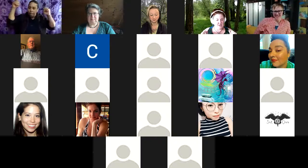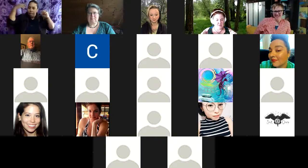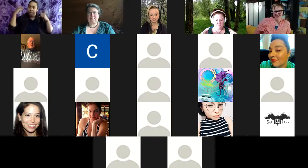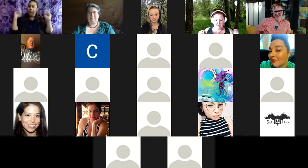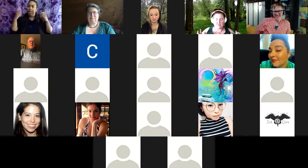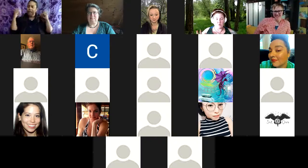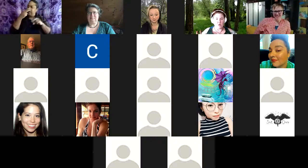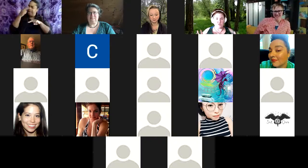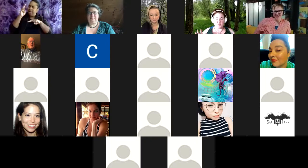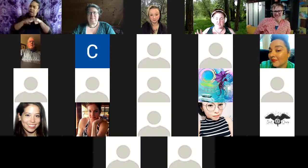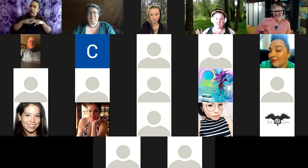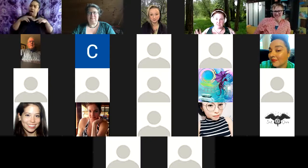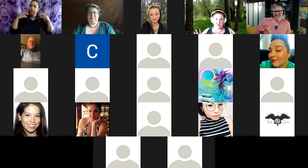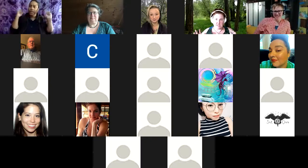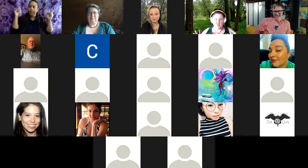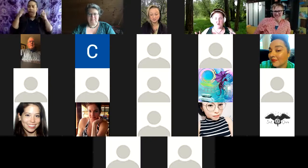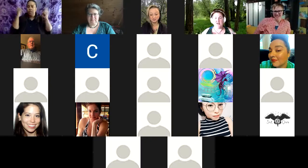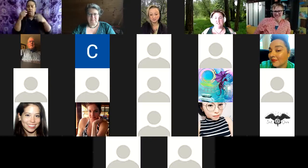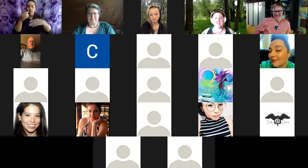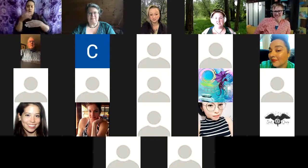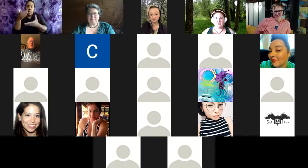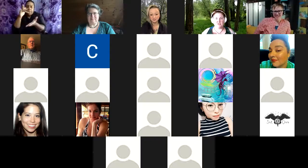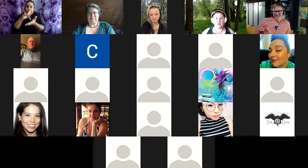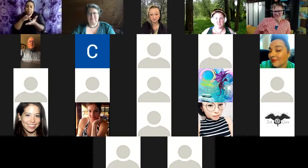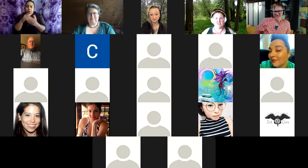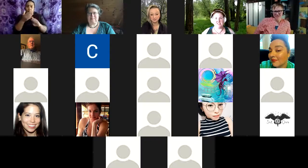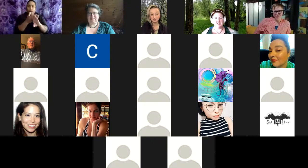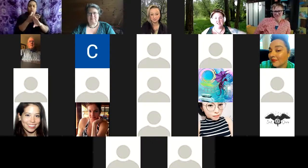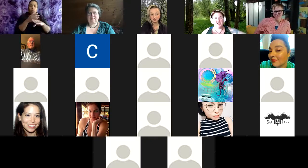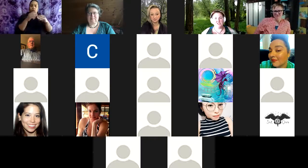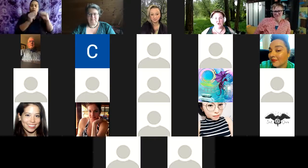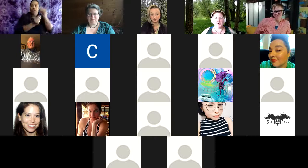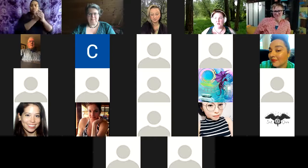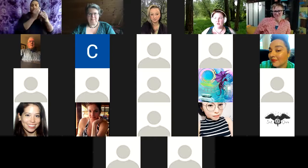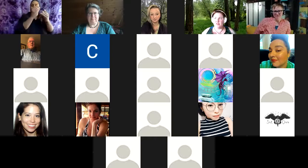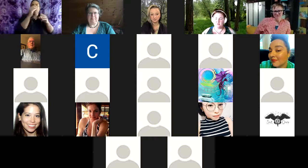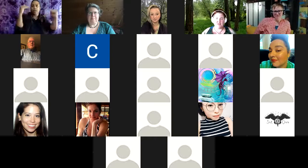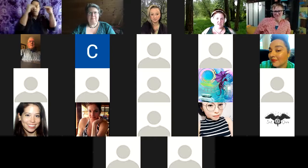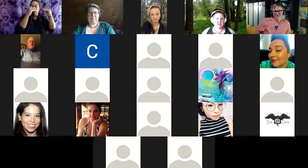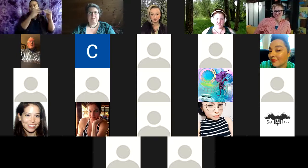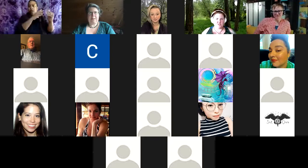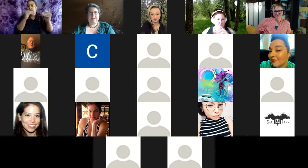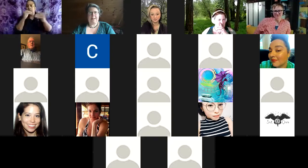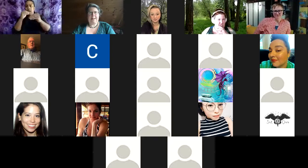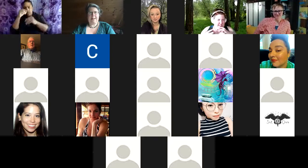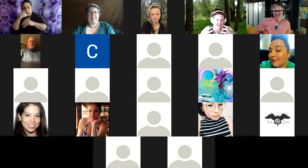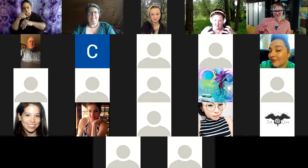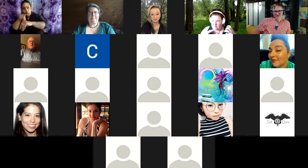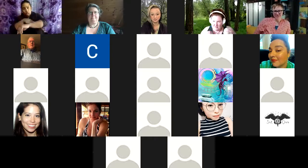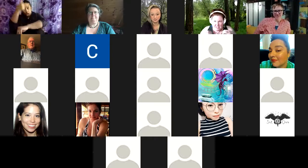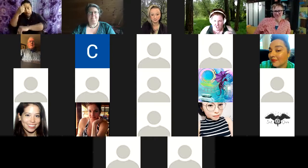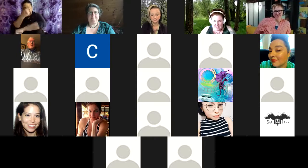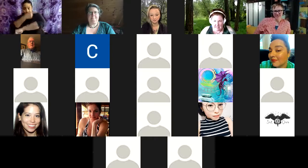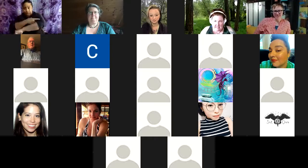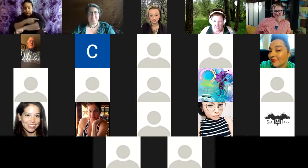It is this midpoint between spring equinox and summer solstice. So at spring equinox, we're